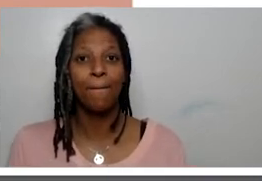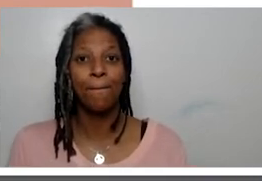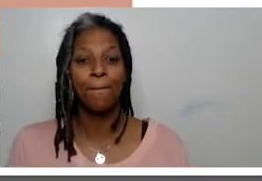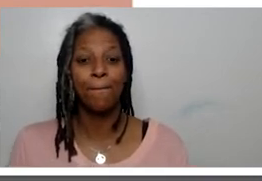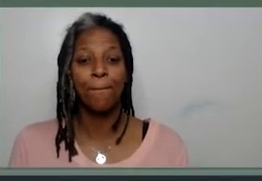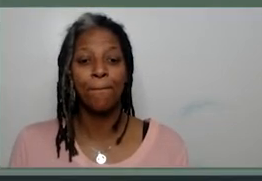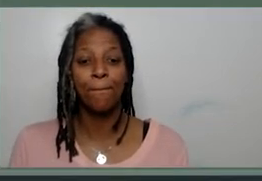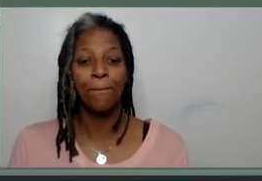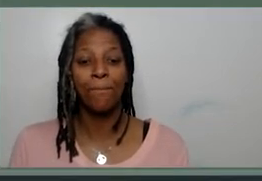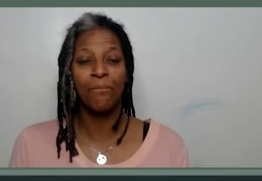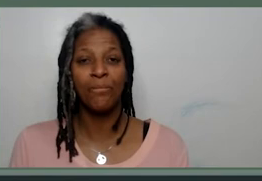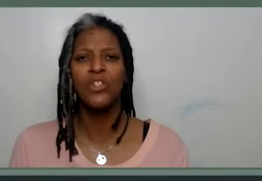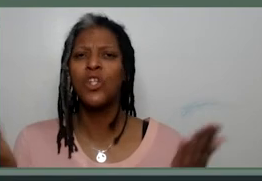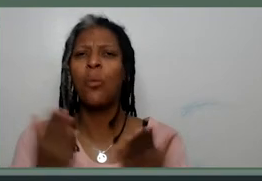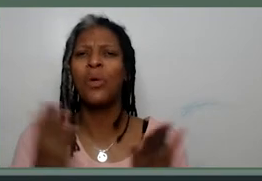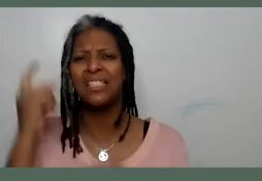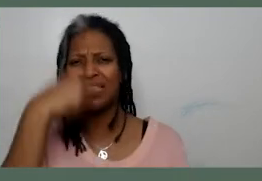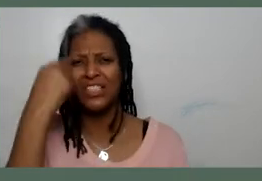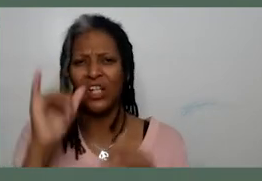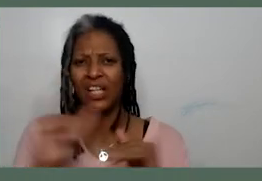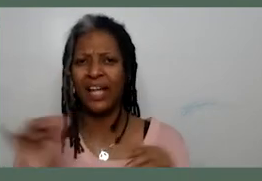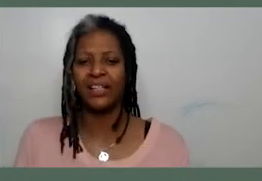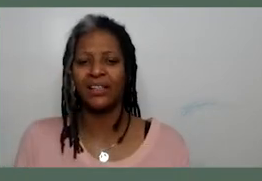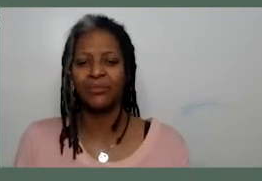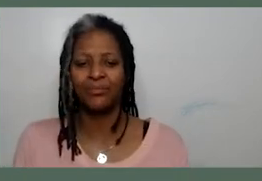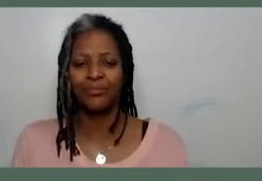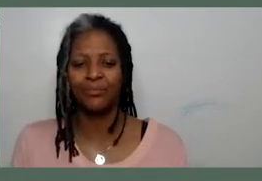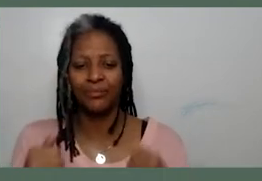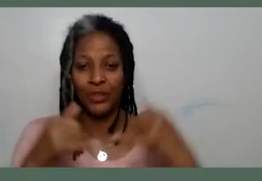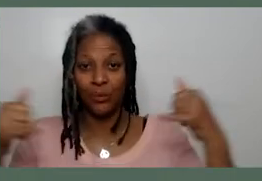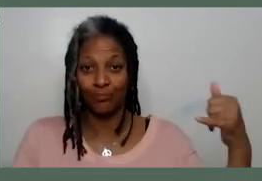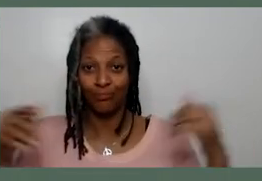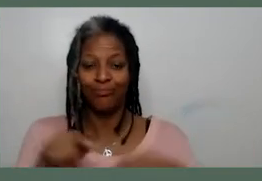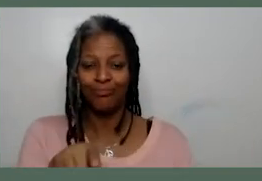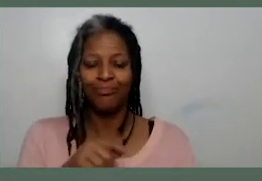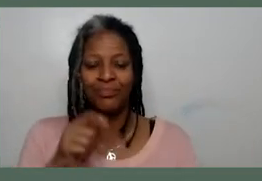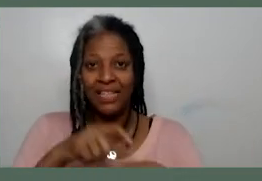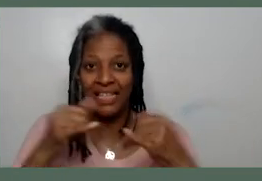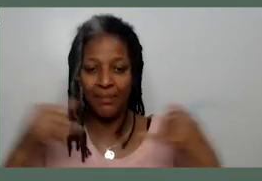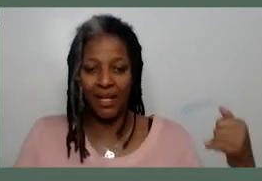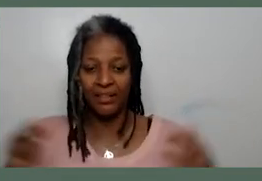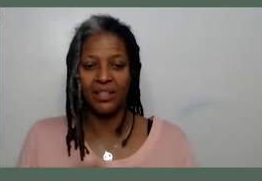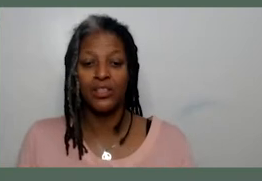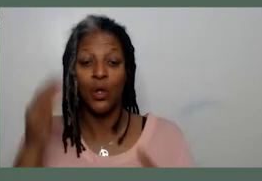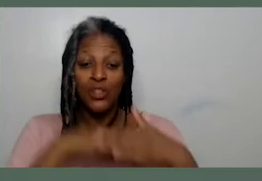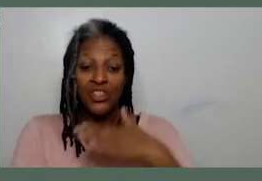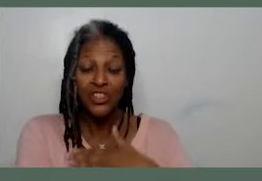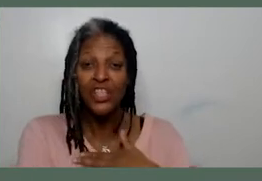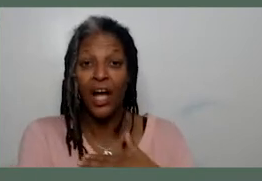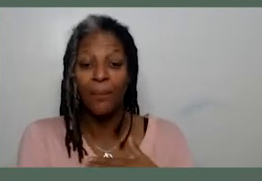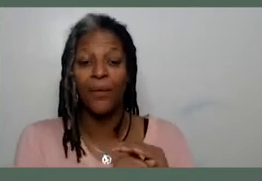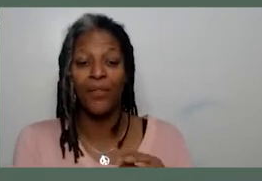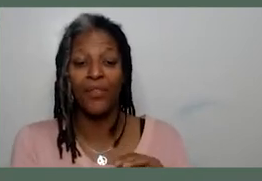we're gonna go through a timeline of what this looks like and then watch one more video. So childbirth. Black women are 3 to 4 times more likely